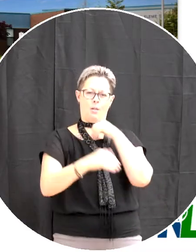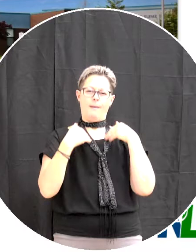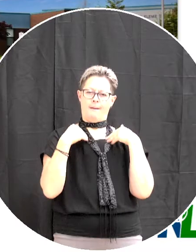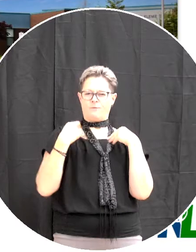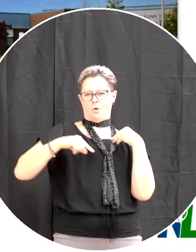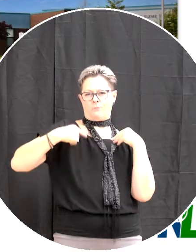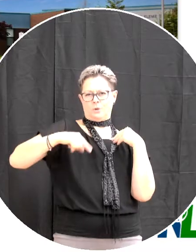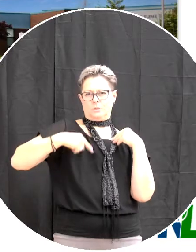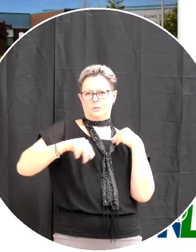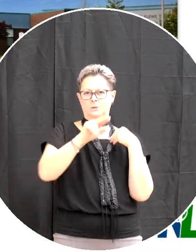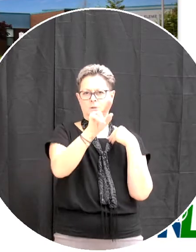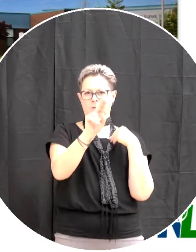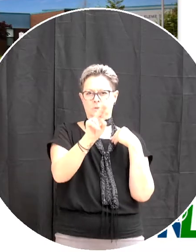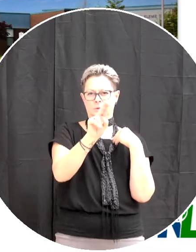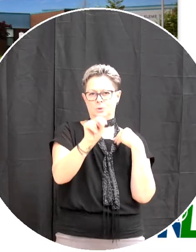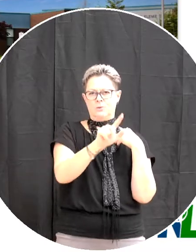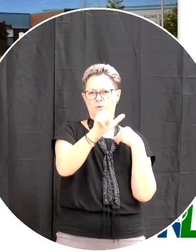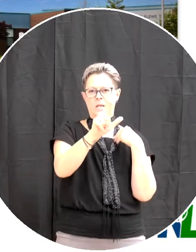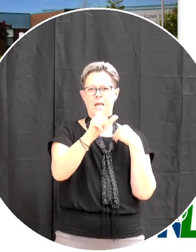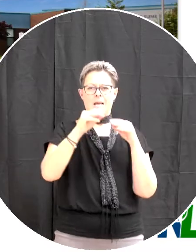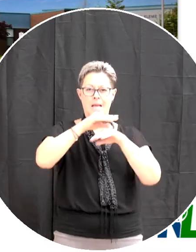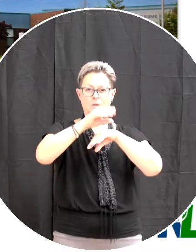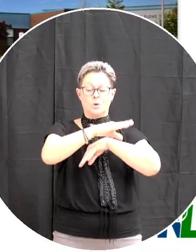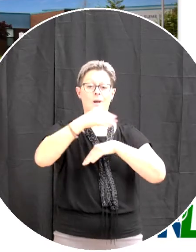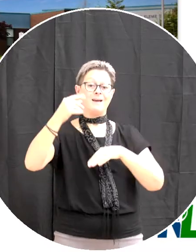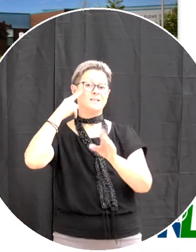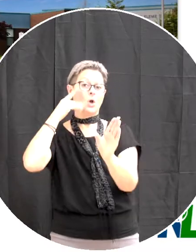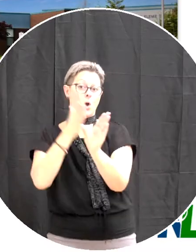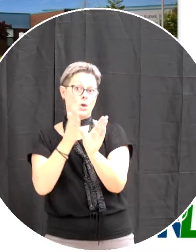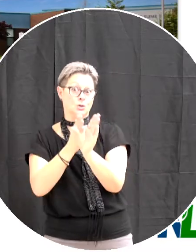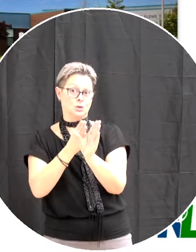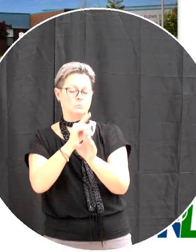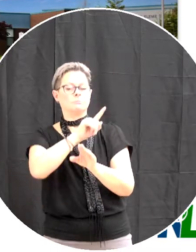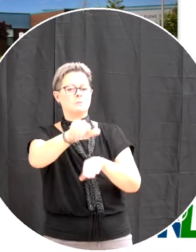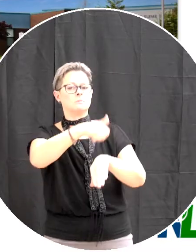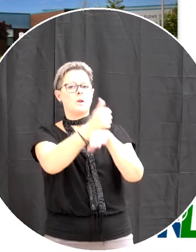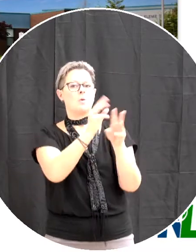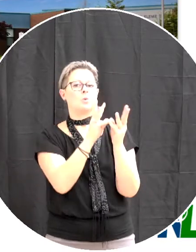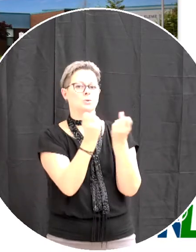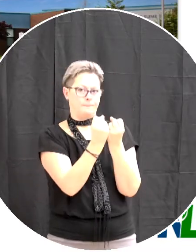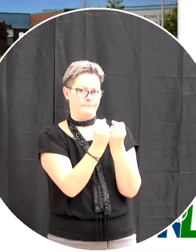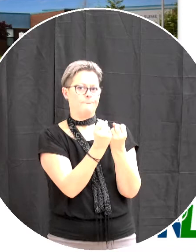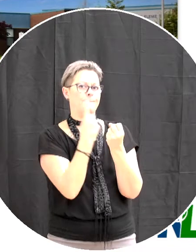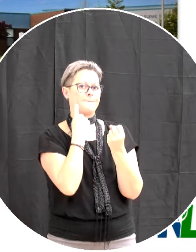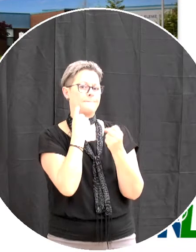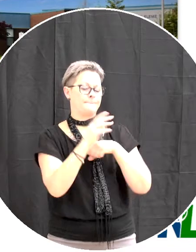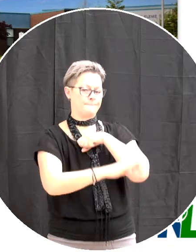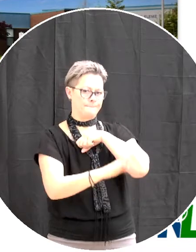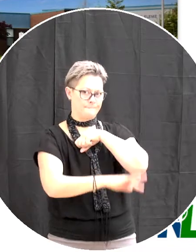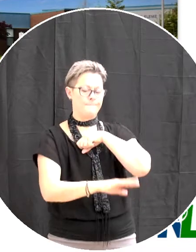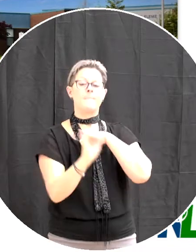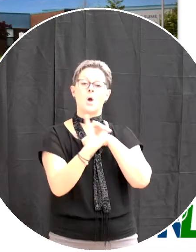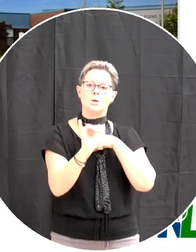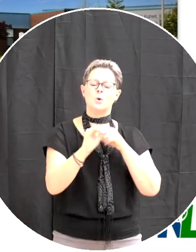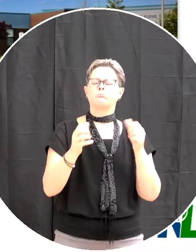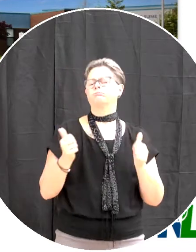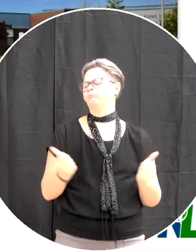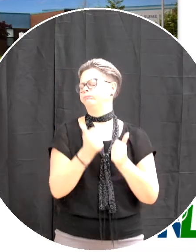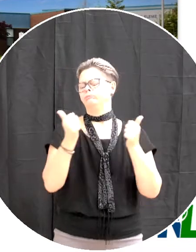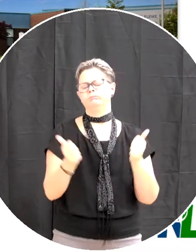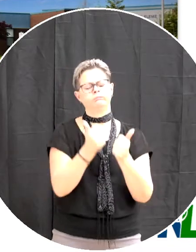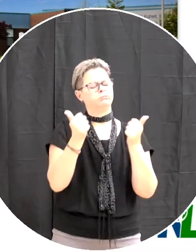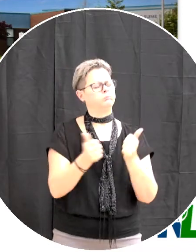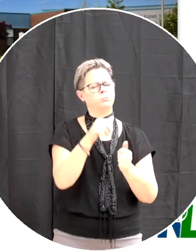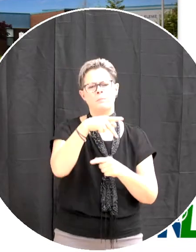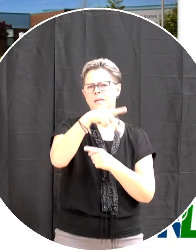by the Newfoundland Labrador Counselors and Psychologists Association. We're also have done a lot of professional learning with